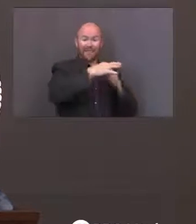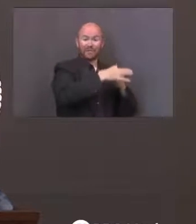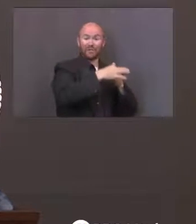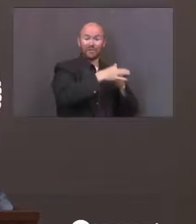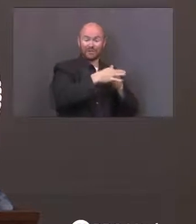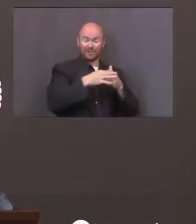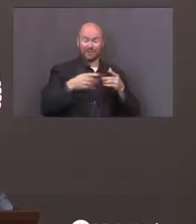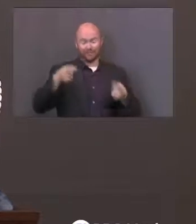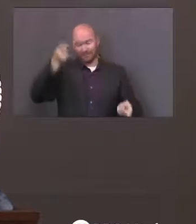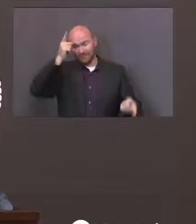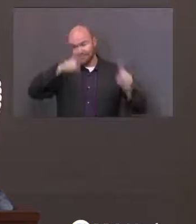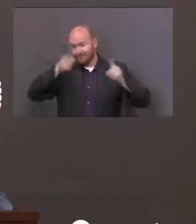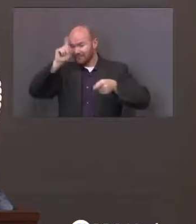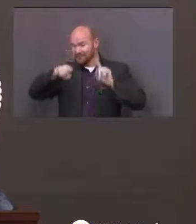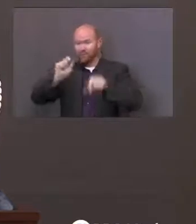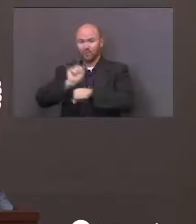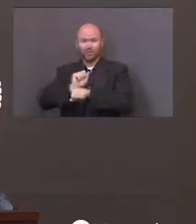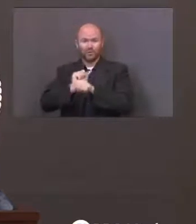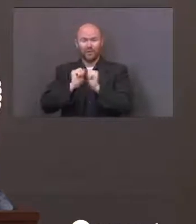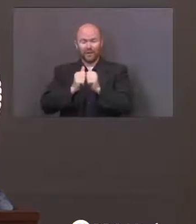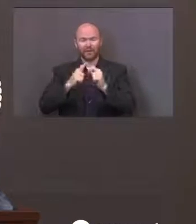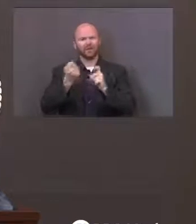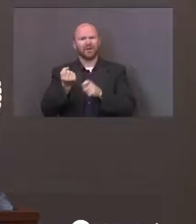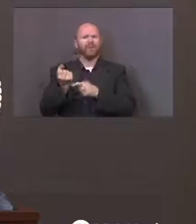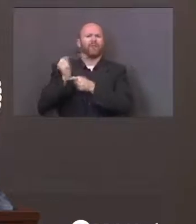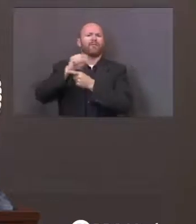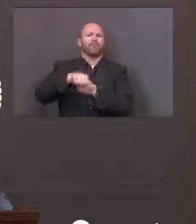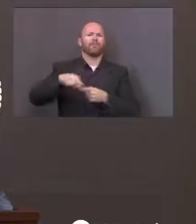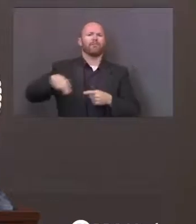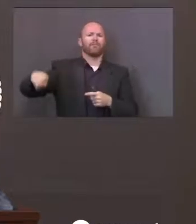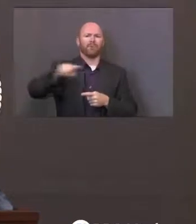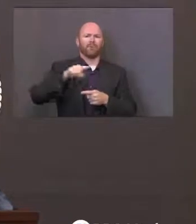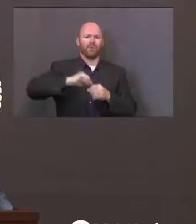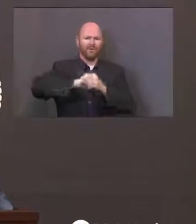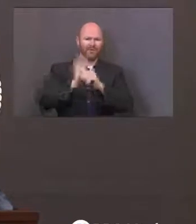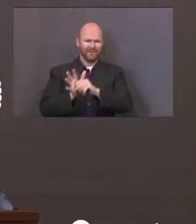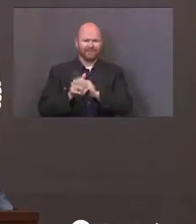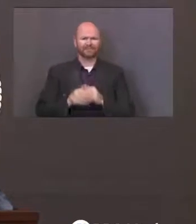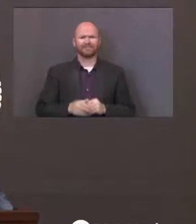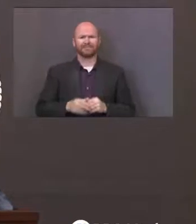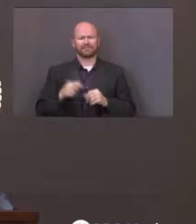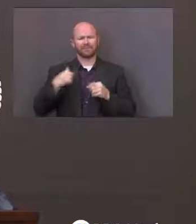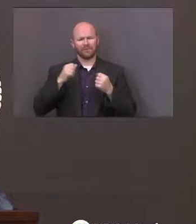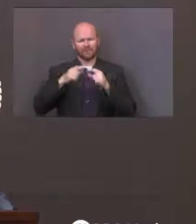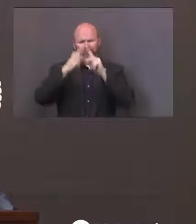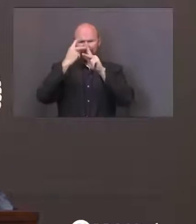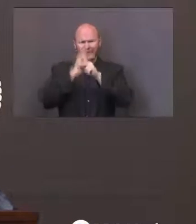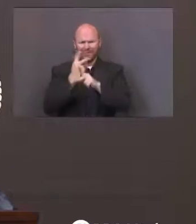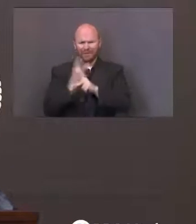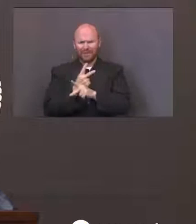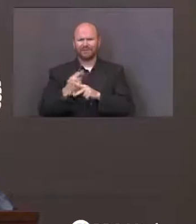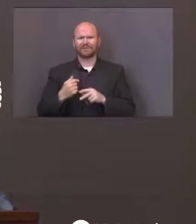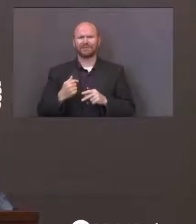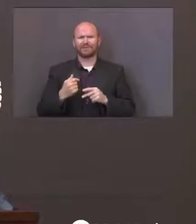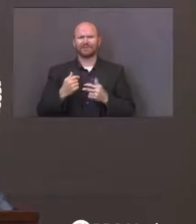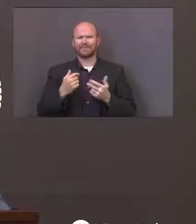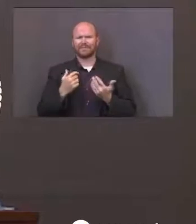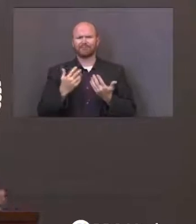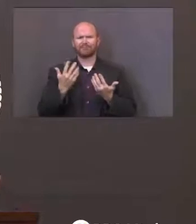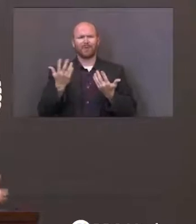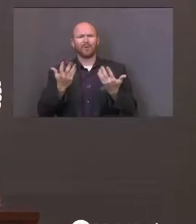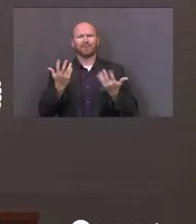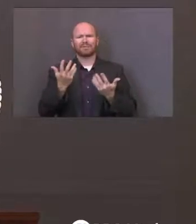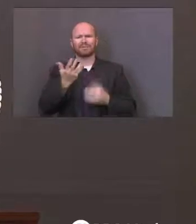in combating this virus and in finding a path forward, threading that needle in making sure